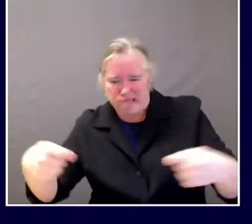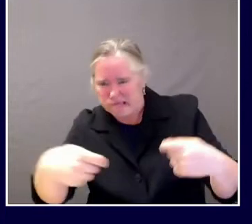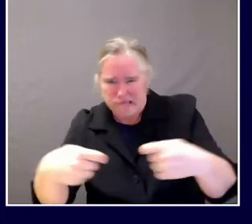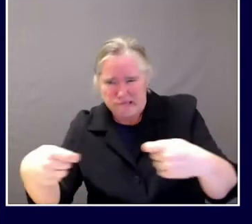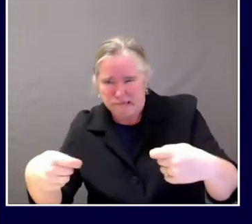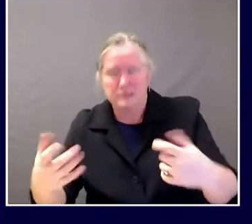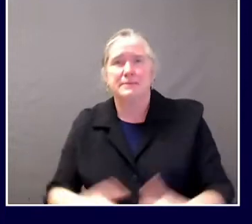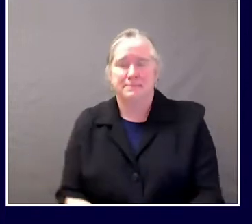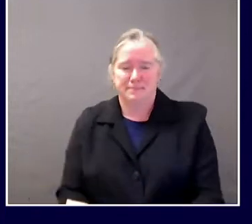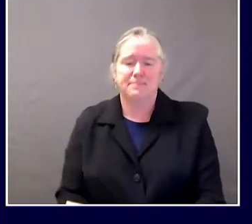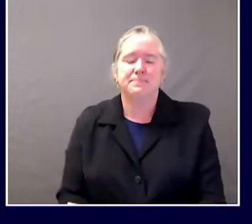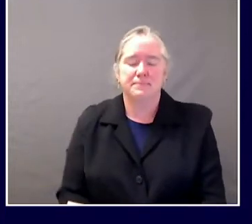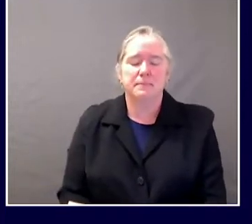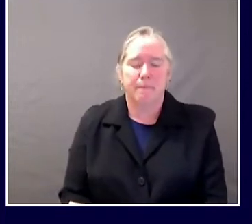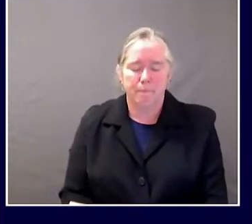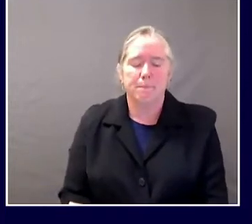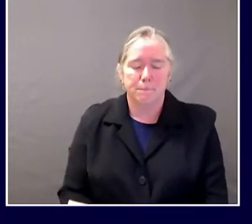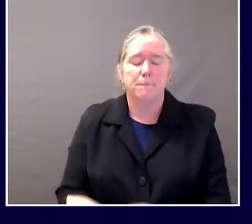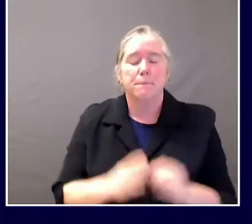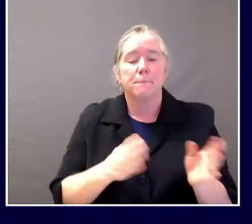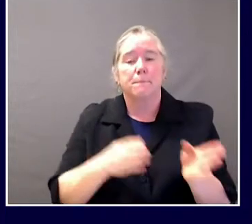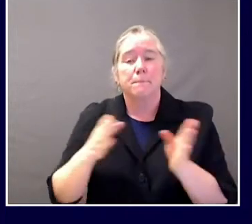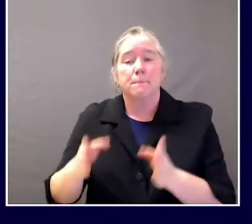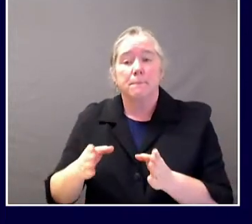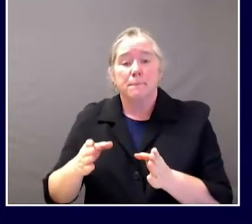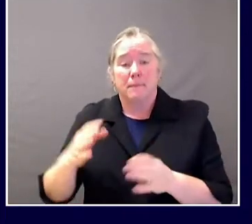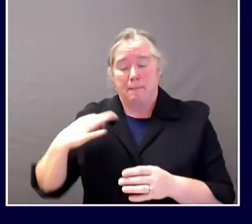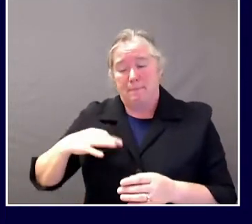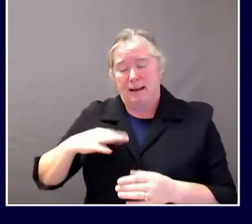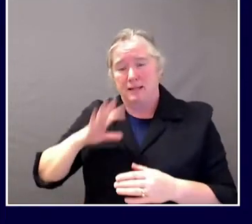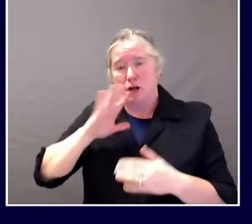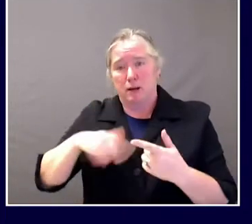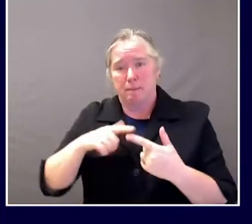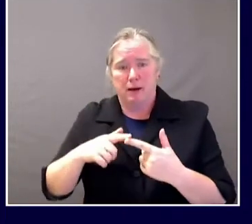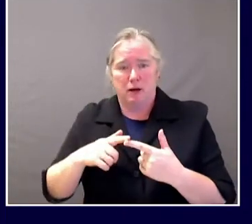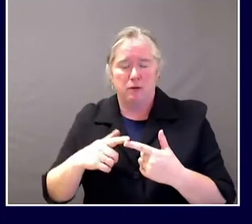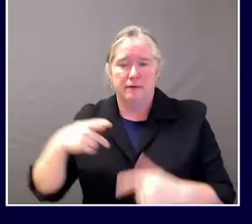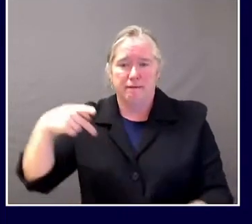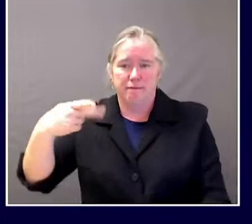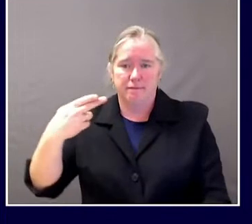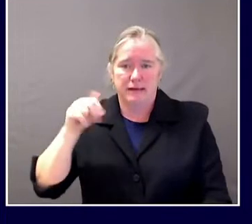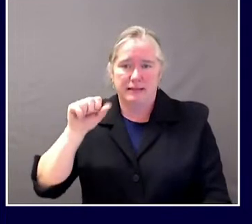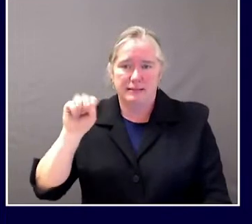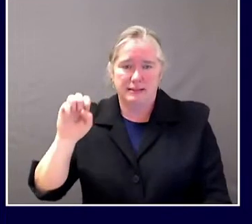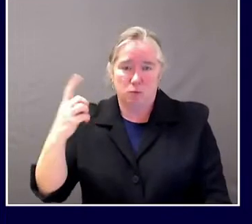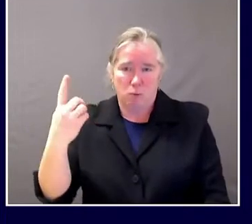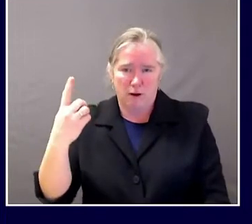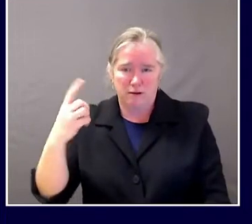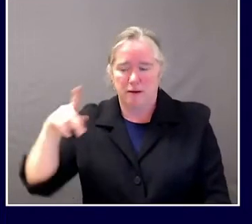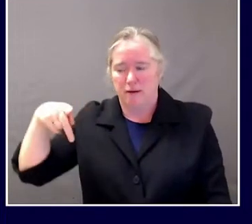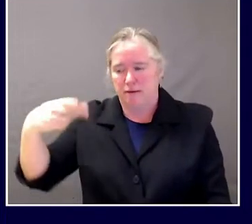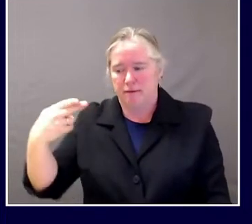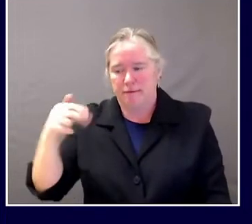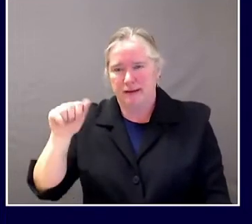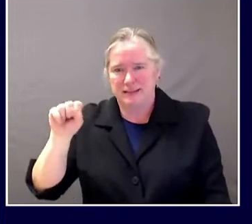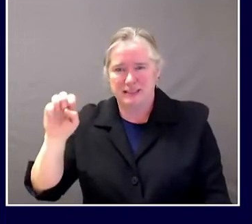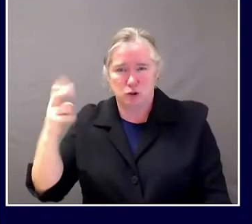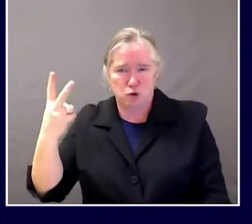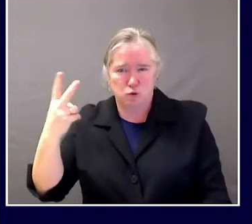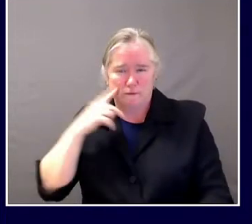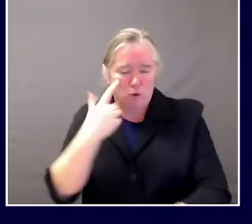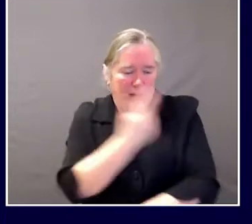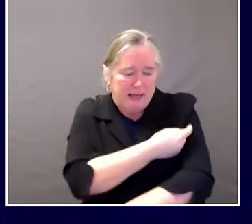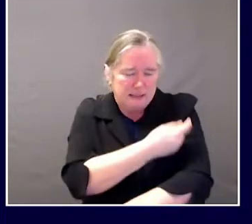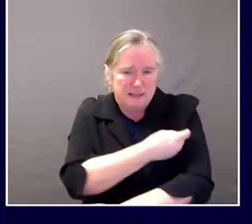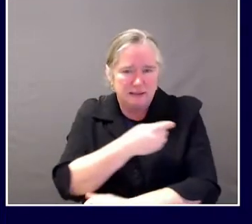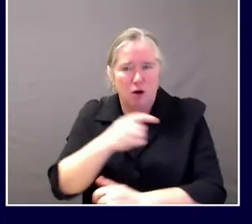about vaccinations for phase 1A that we're in right now. Those are just guidelines, really. So, hospitals,